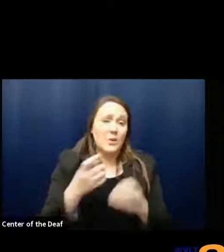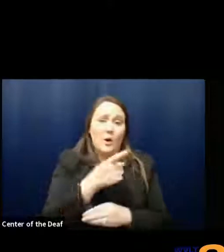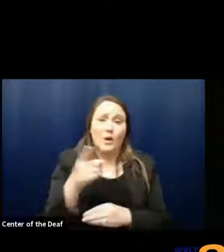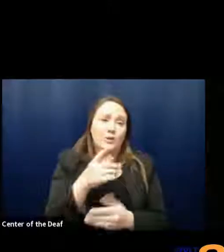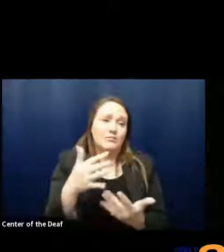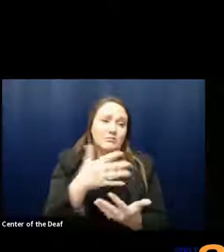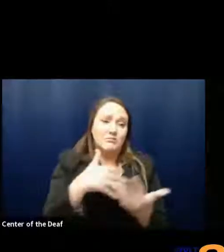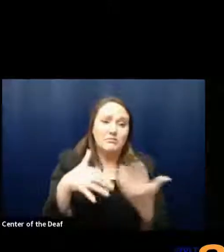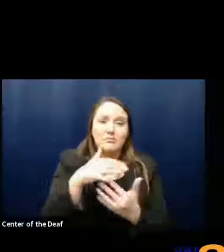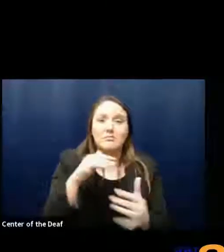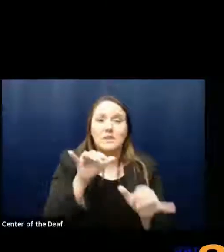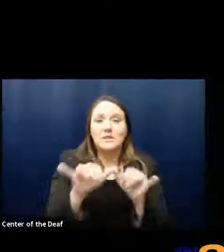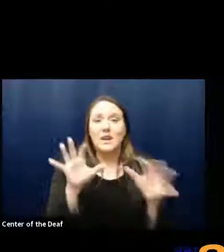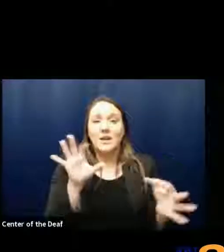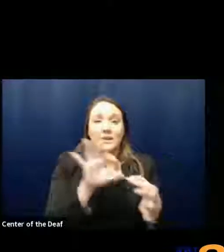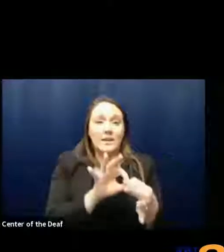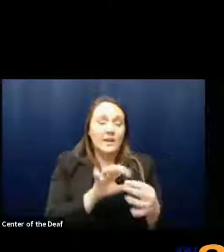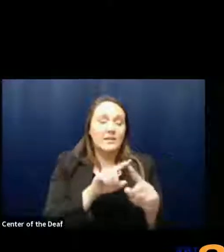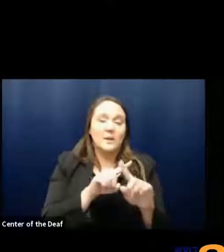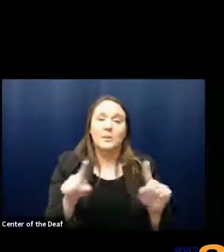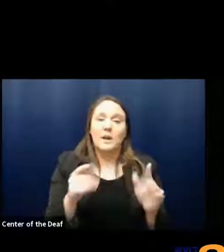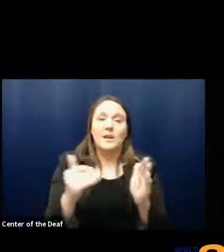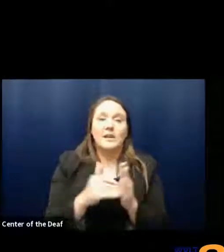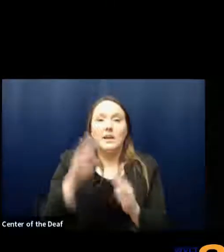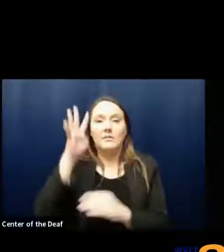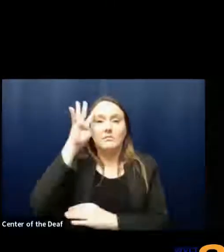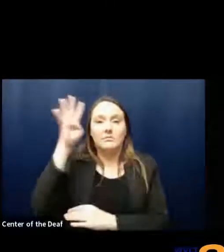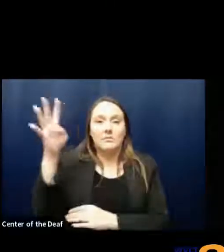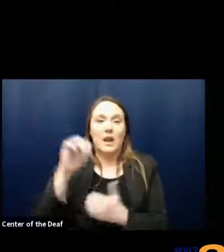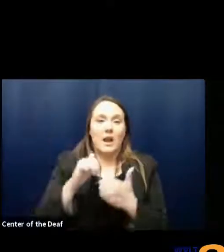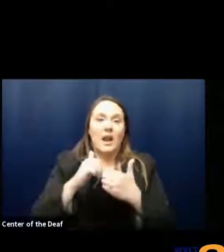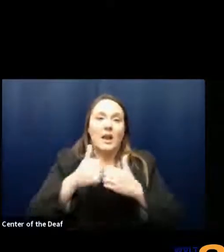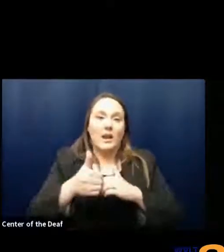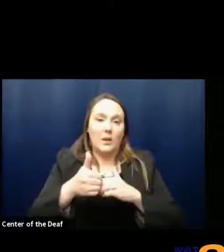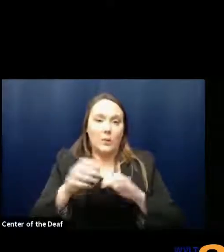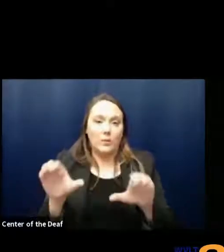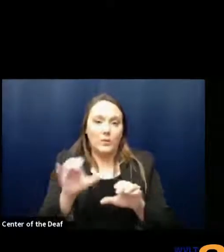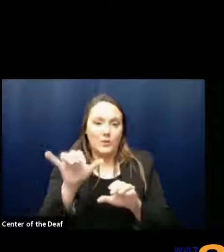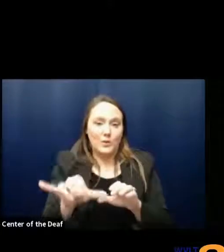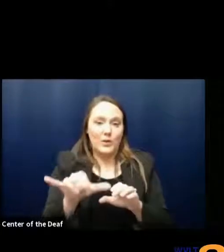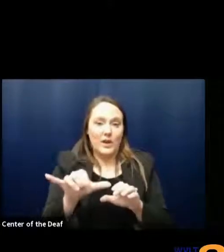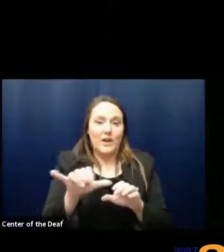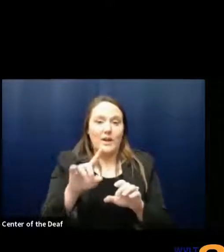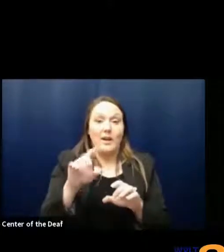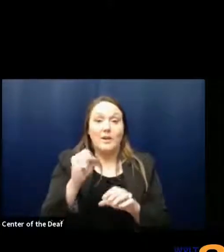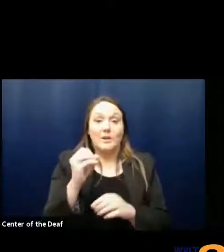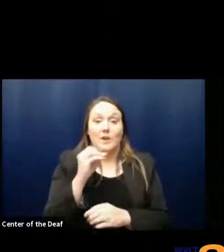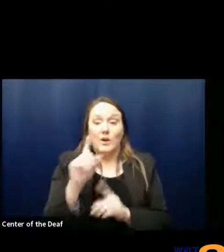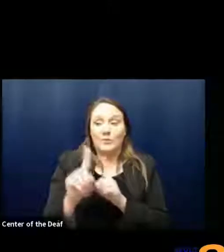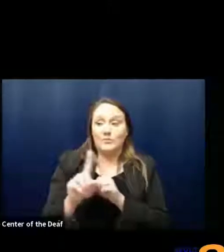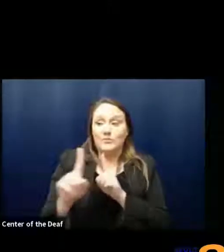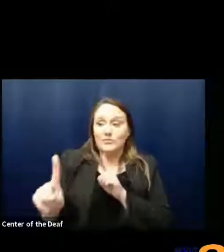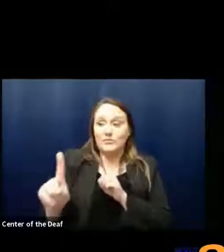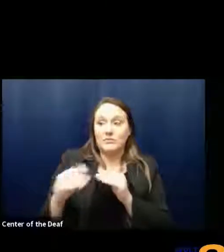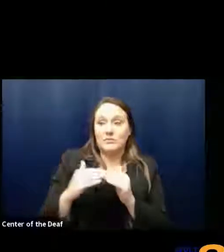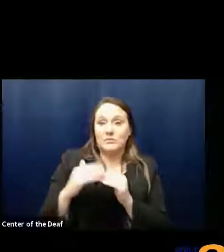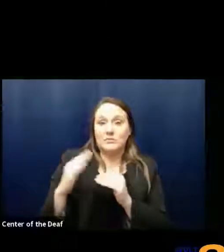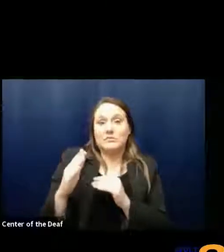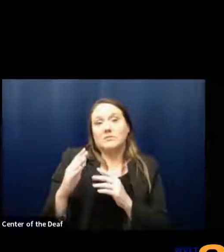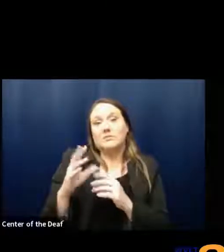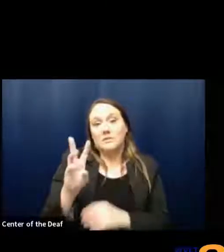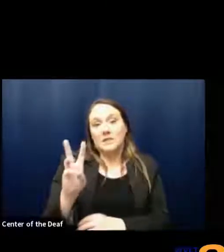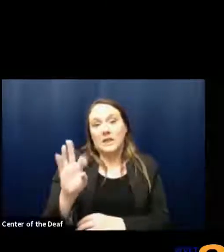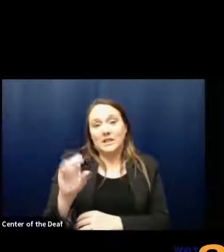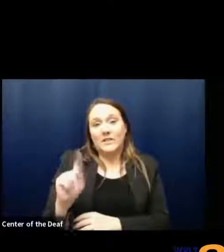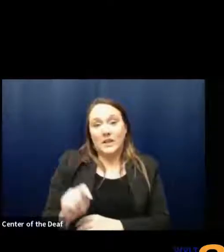stay connected. But again, be creative about how you can do that when you're not within 6 feet of each other doing it.